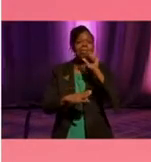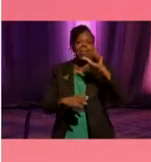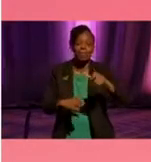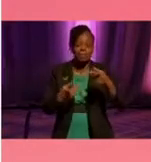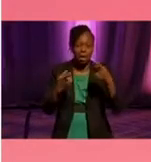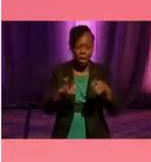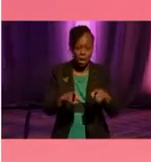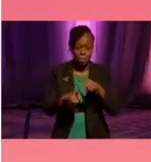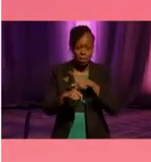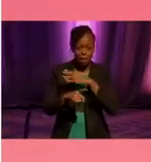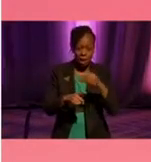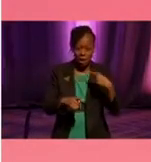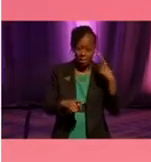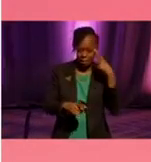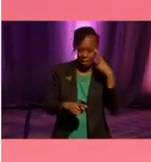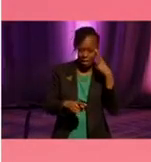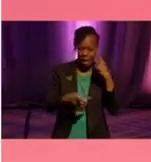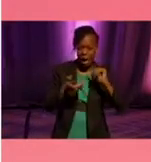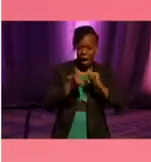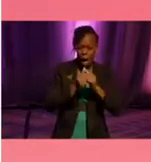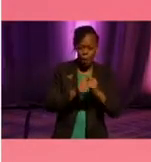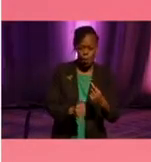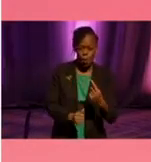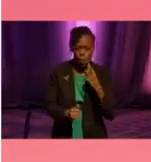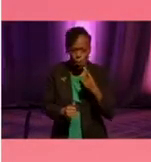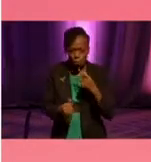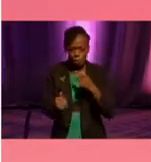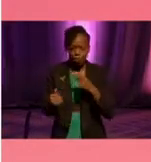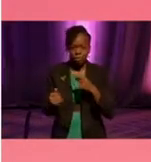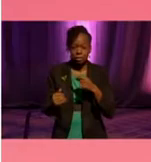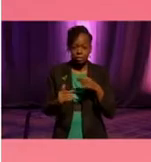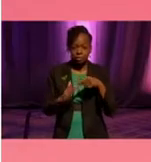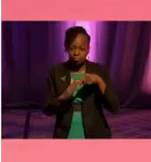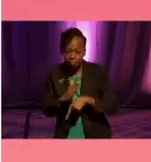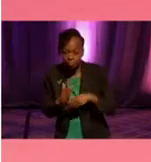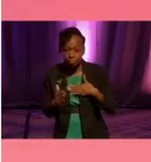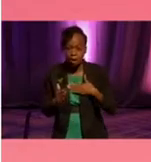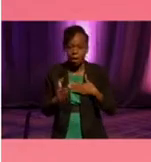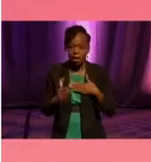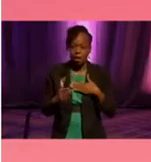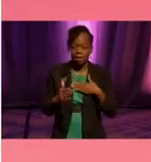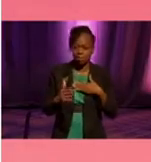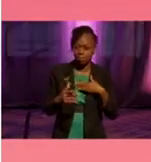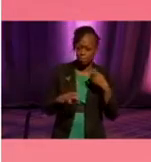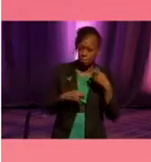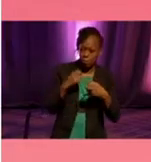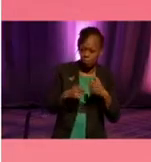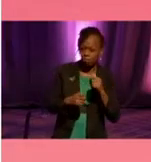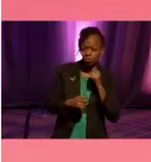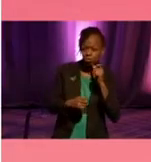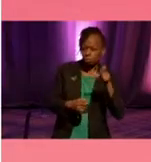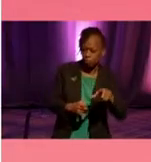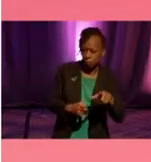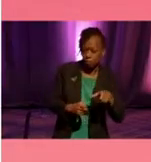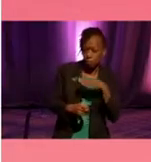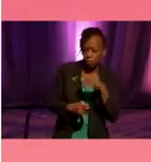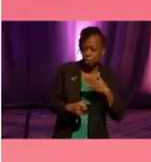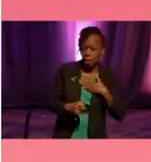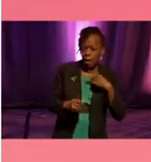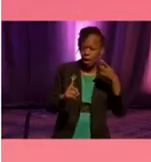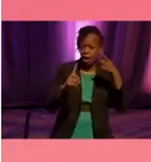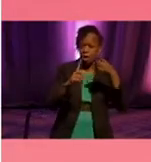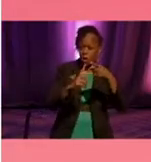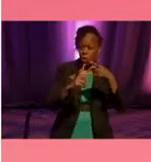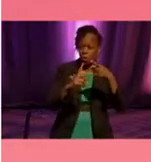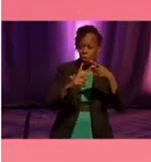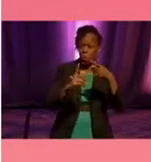severity of my illness could have been prevented. So my goal, honestly, was to free moms